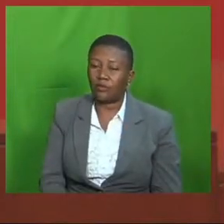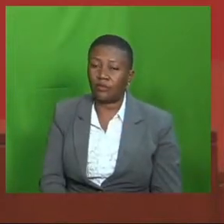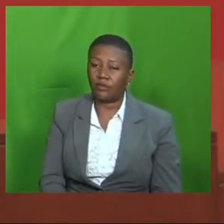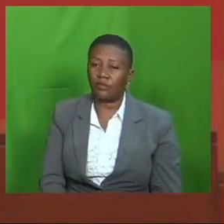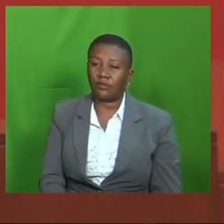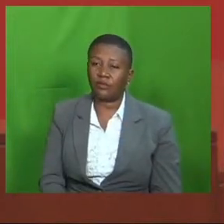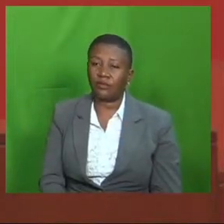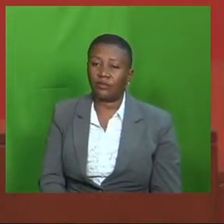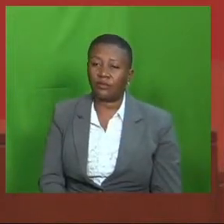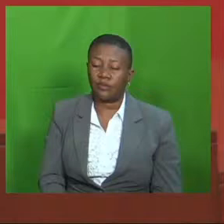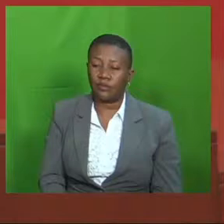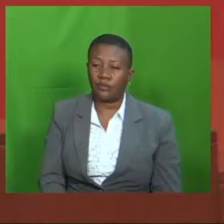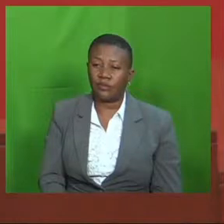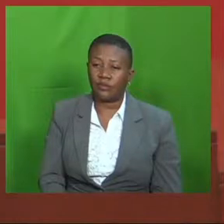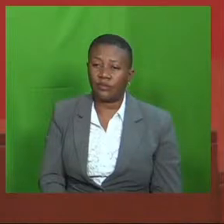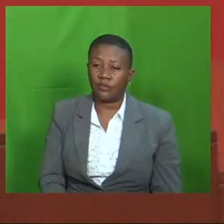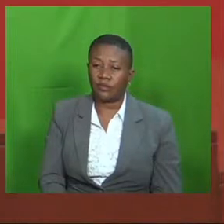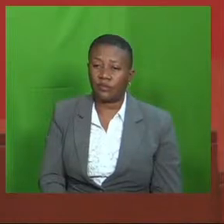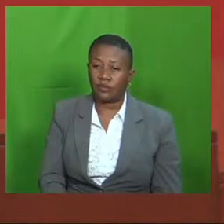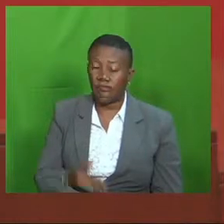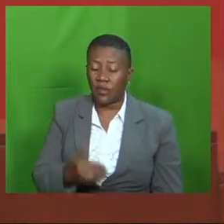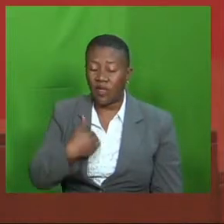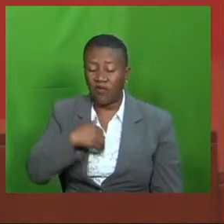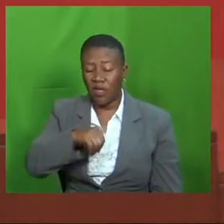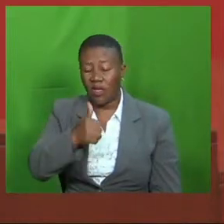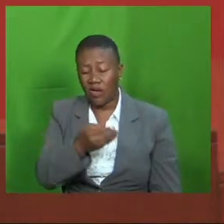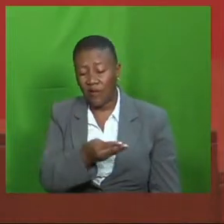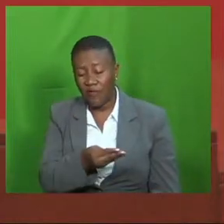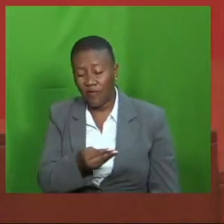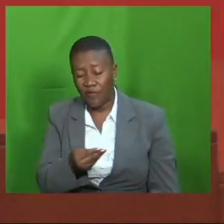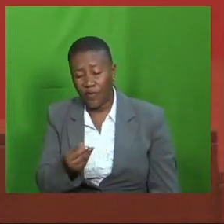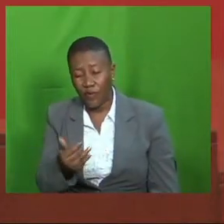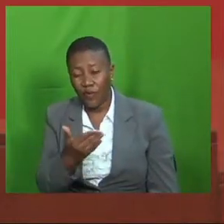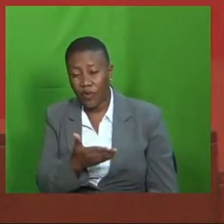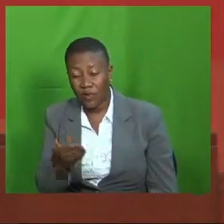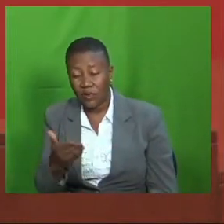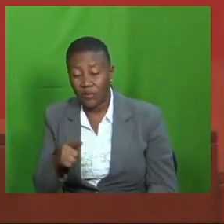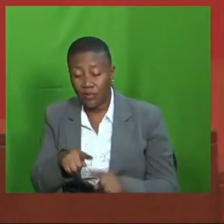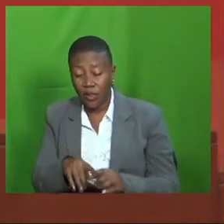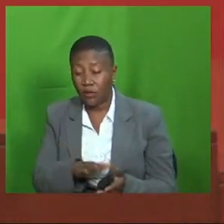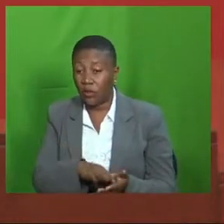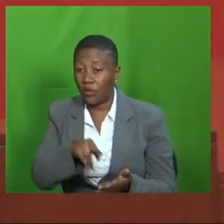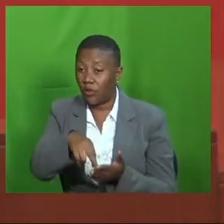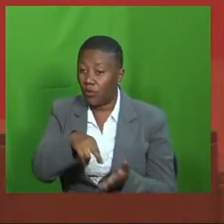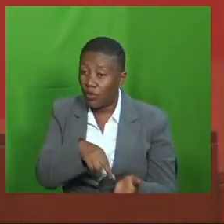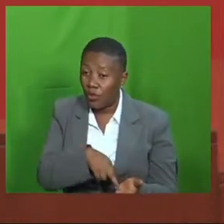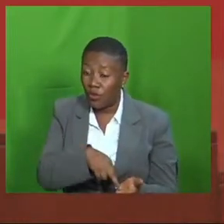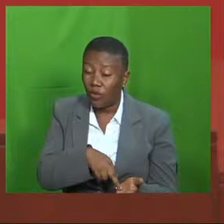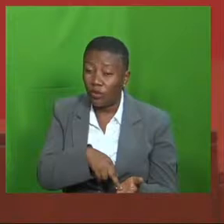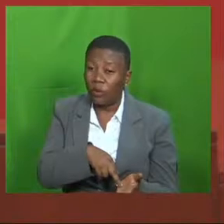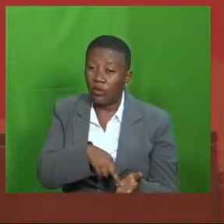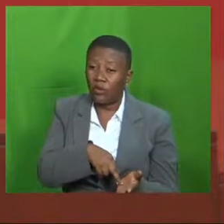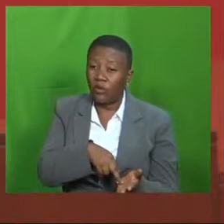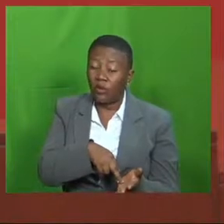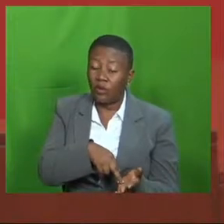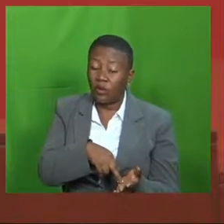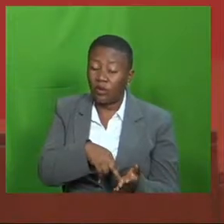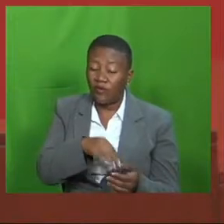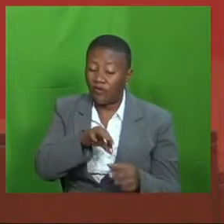unquote. There are, however, a few exceptions to this general rule. As noted by the Majority